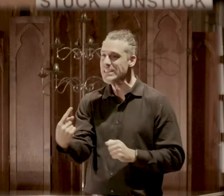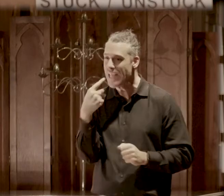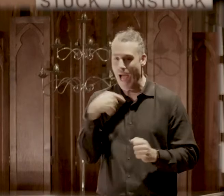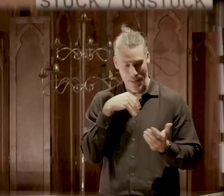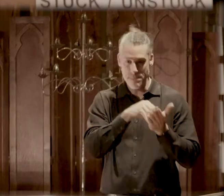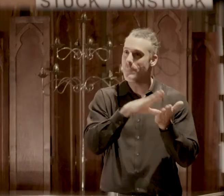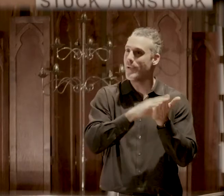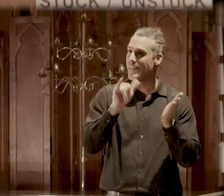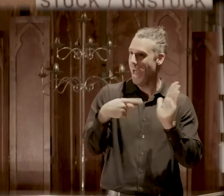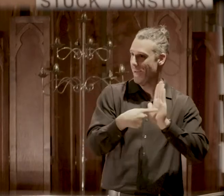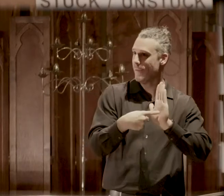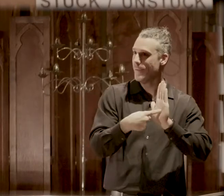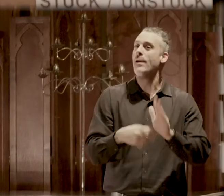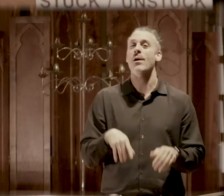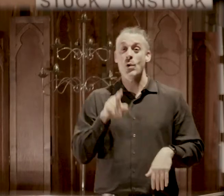suck,"